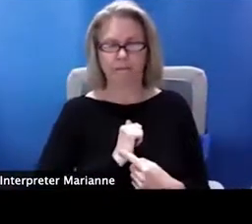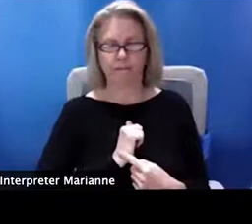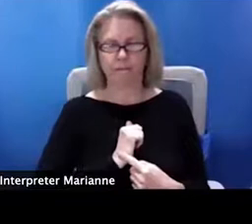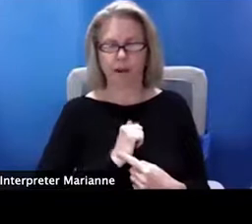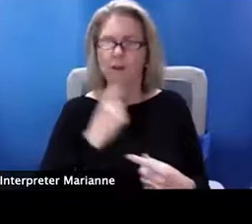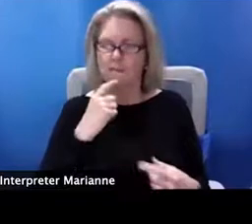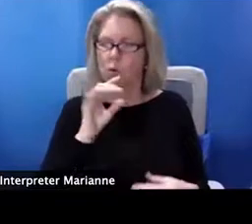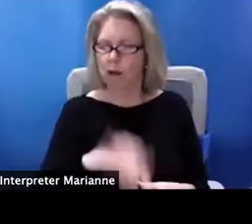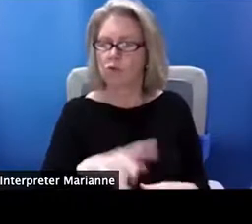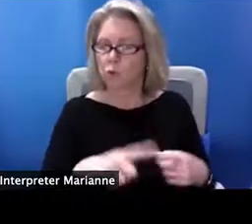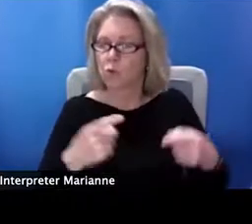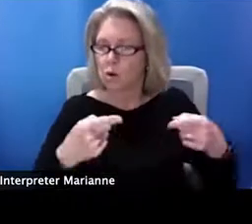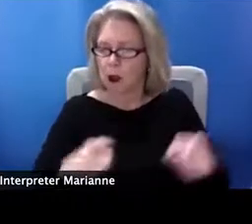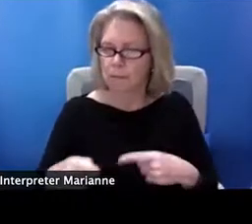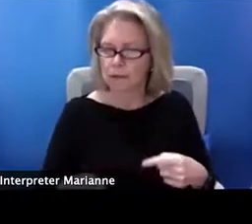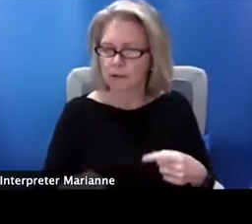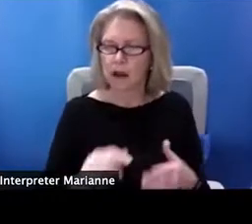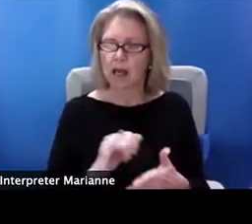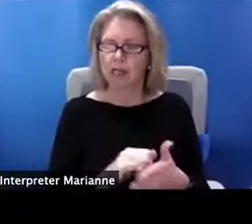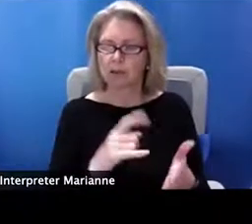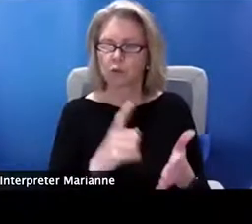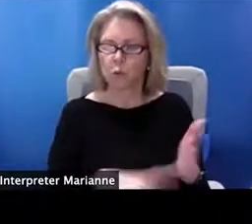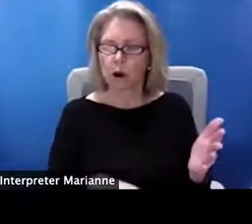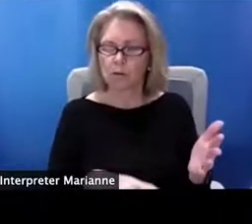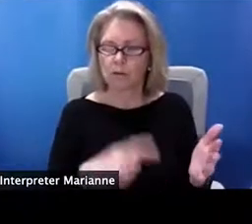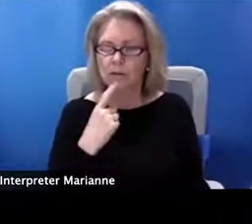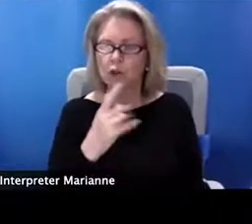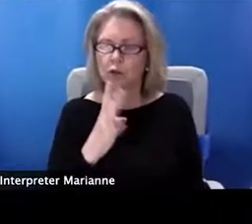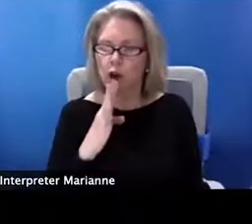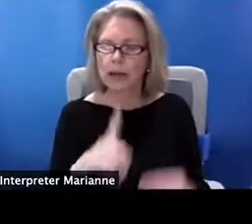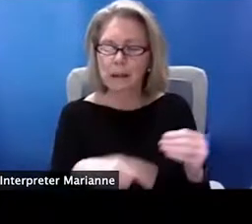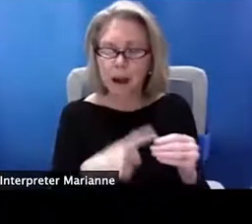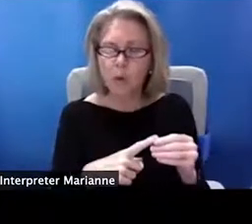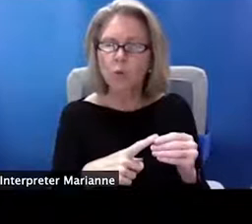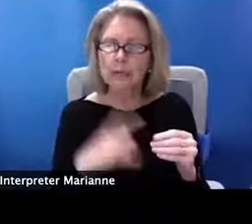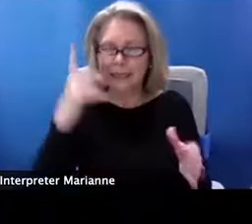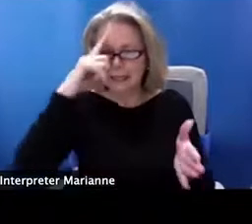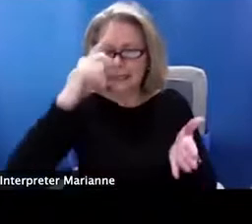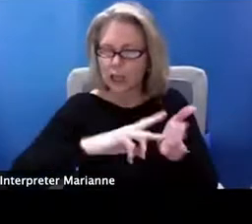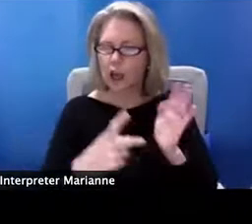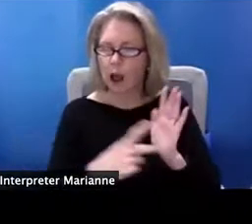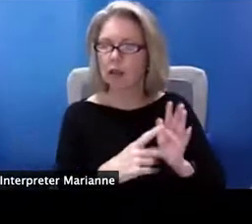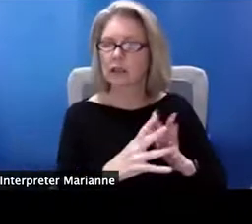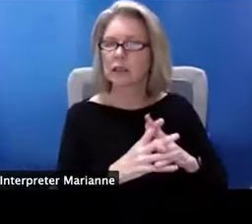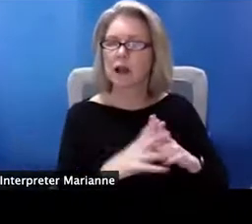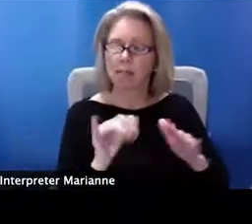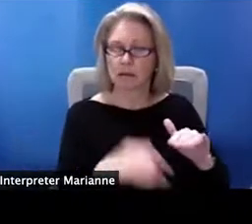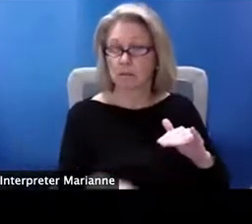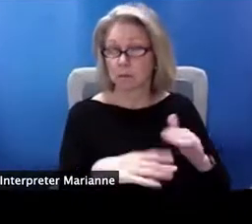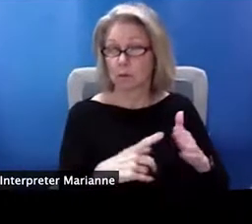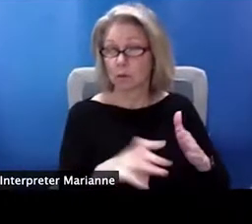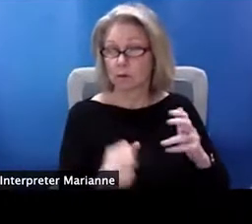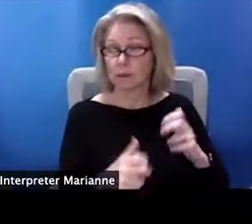really happen. And I think that this is what is really at stake. You're talking about the intentionality, and this is basically what is